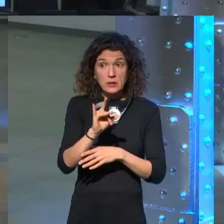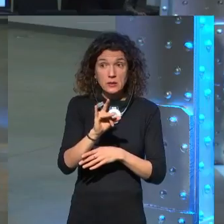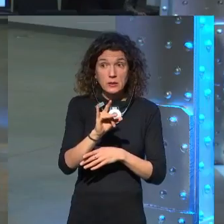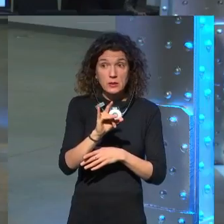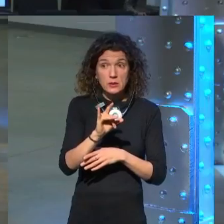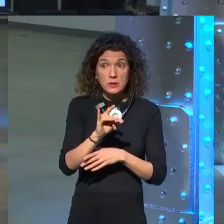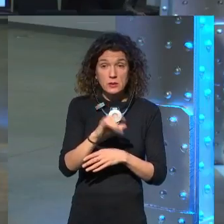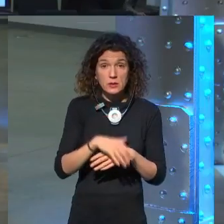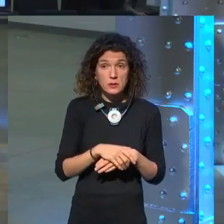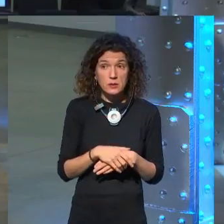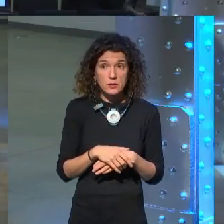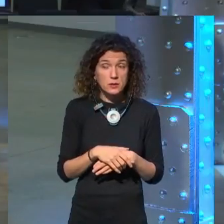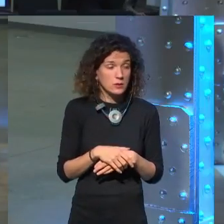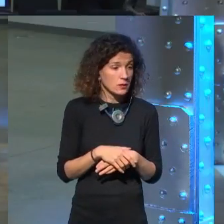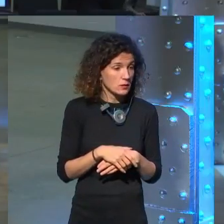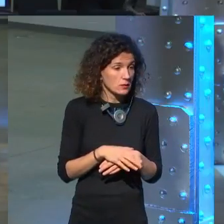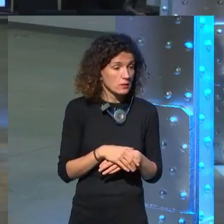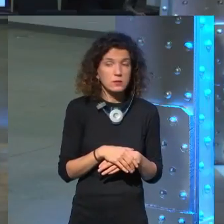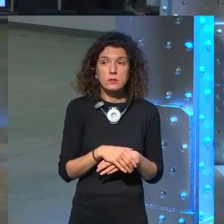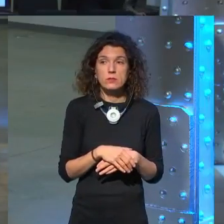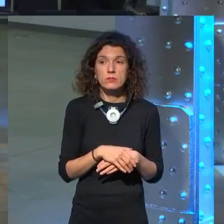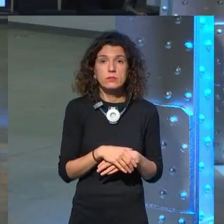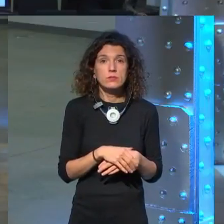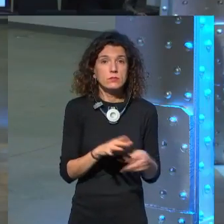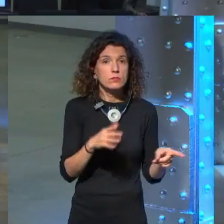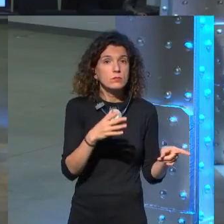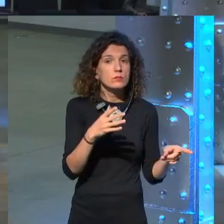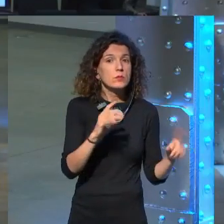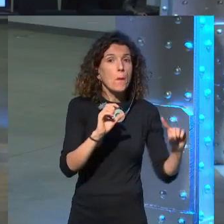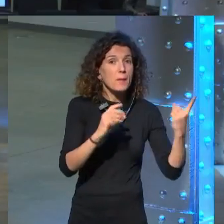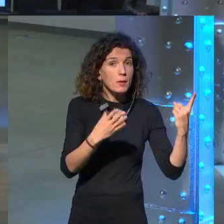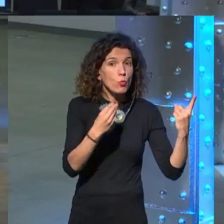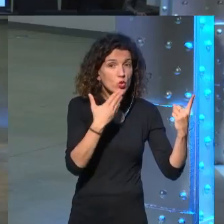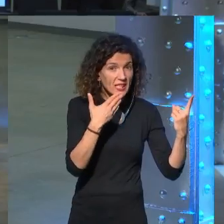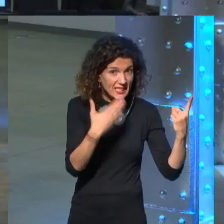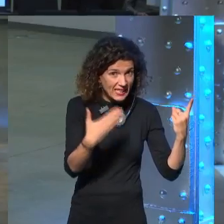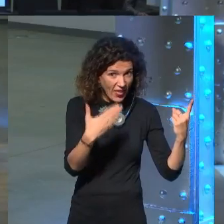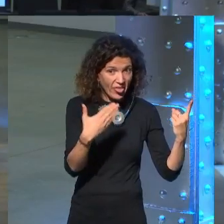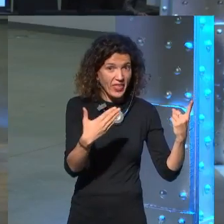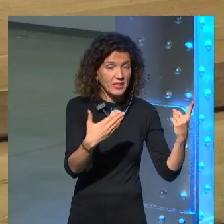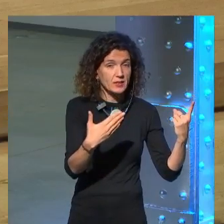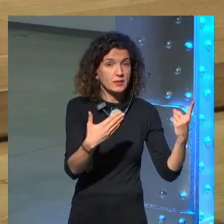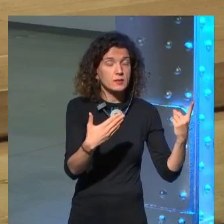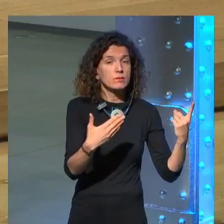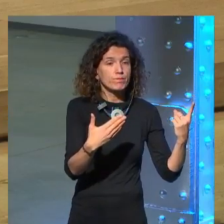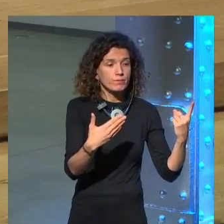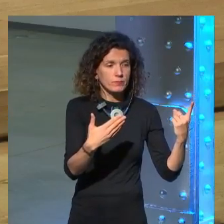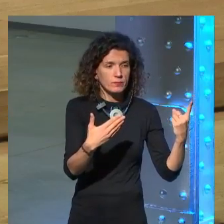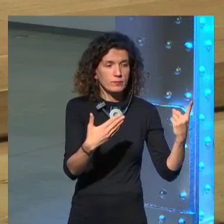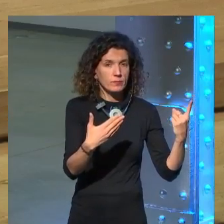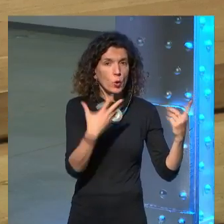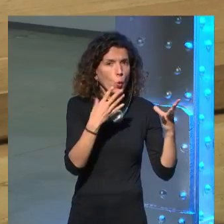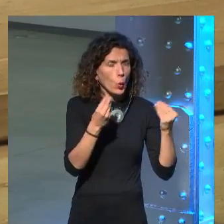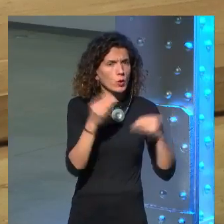Yeah, please. Yeah, that's good. Thanks. I'm really liking your talk. I